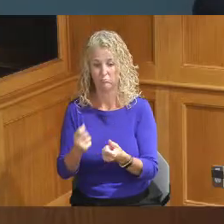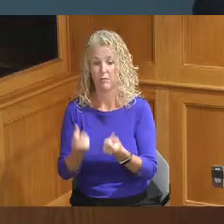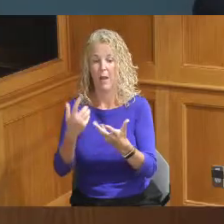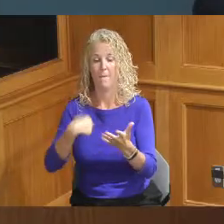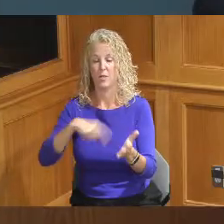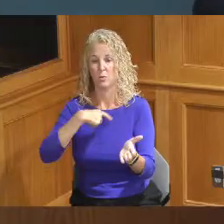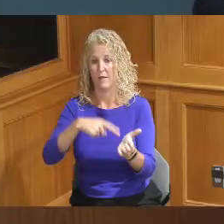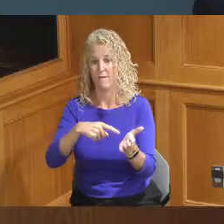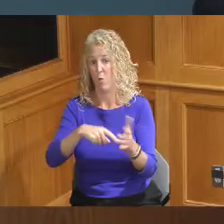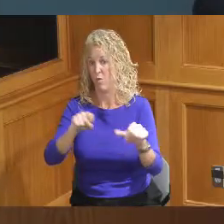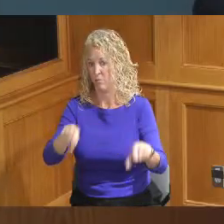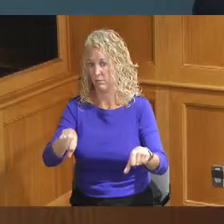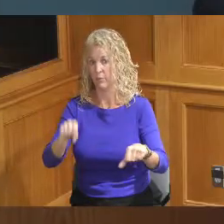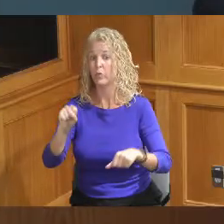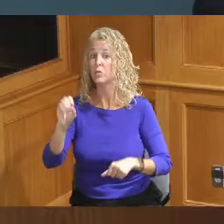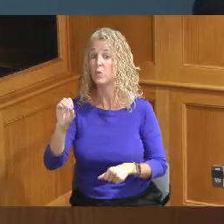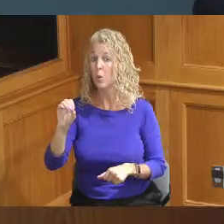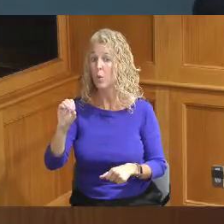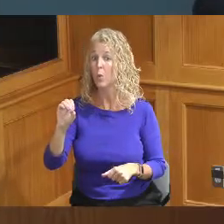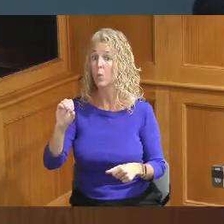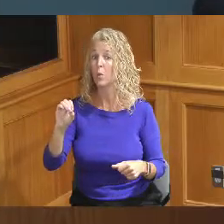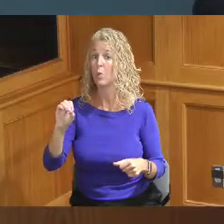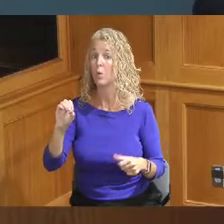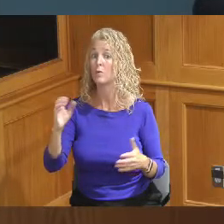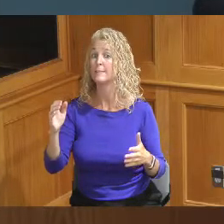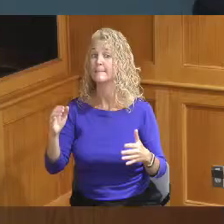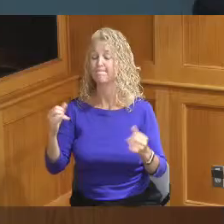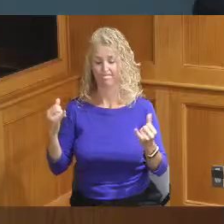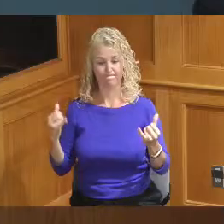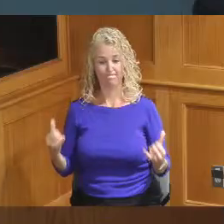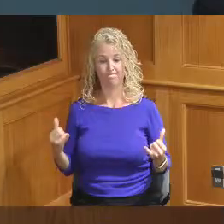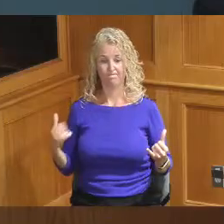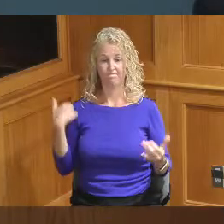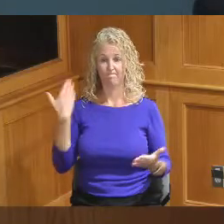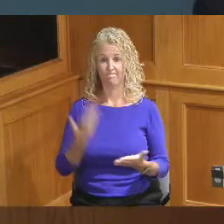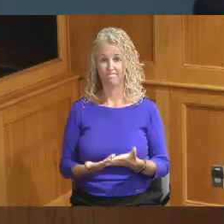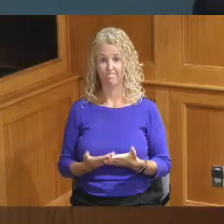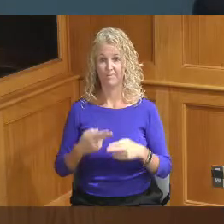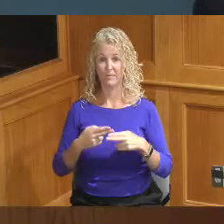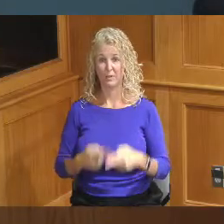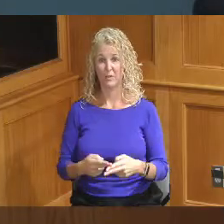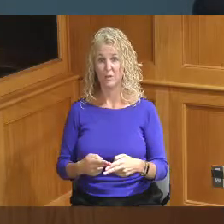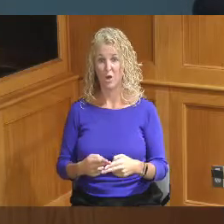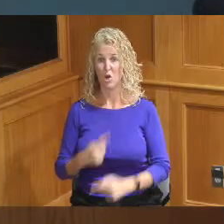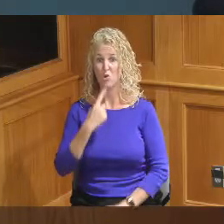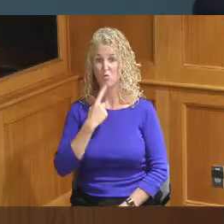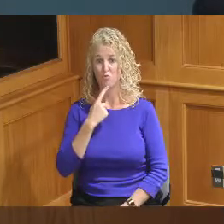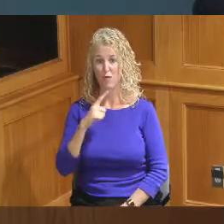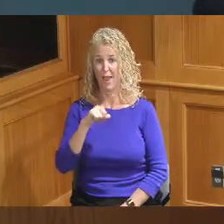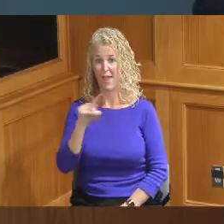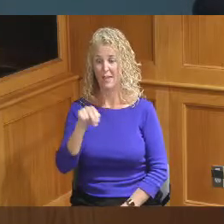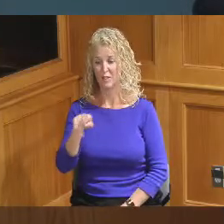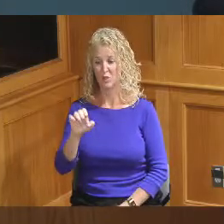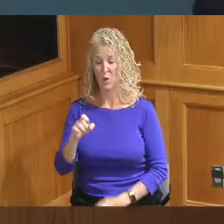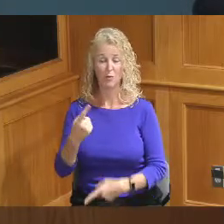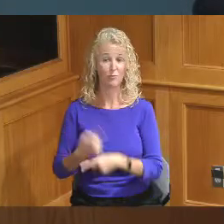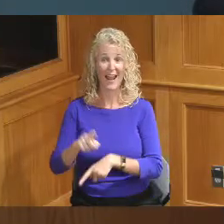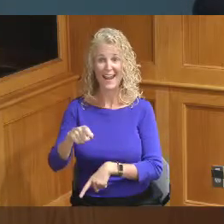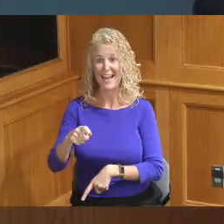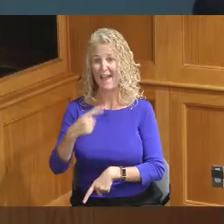the PTR. So here we are. We're in the red zone. I have to use some kind of reference for a